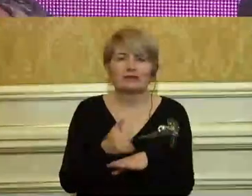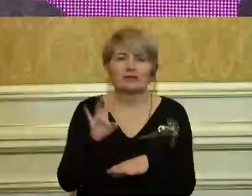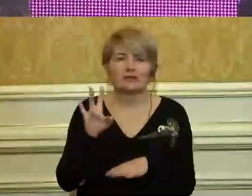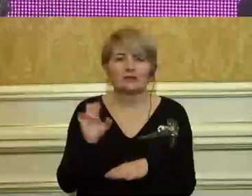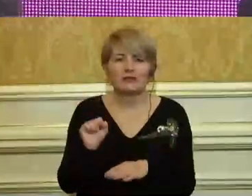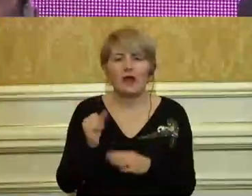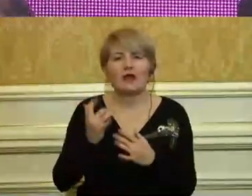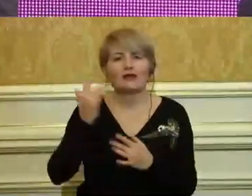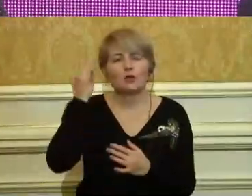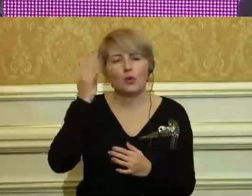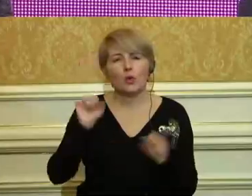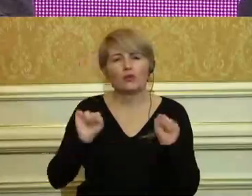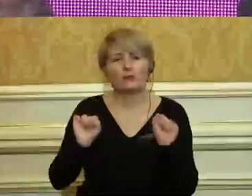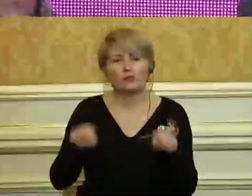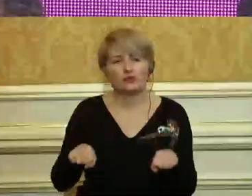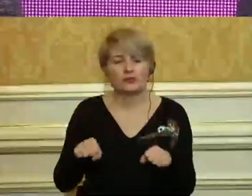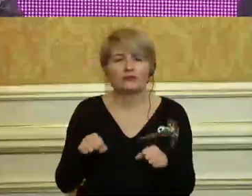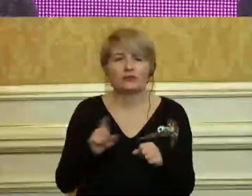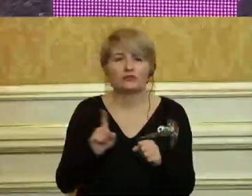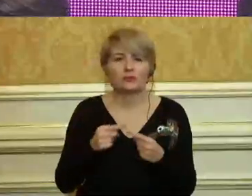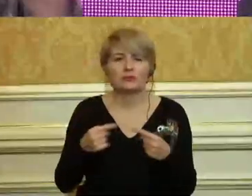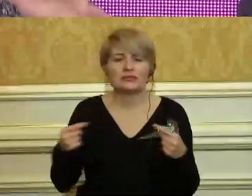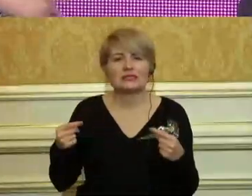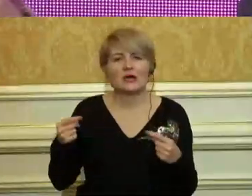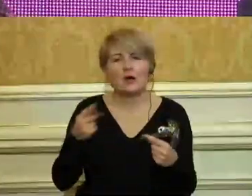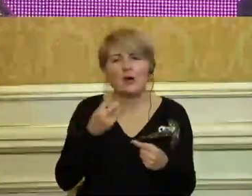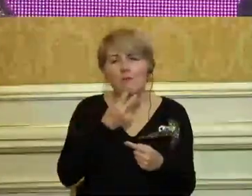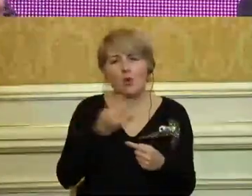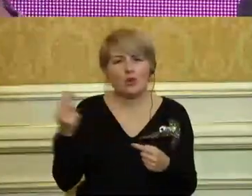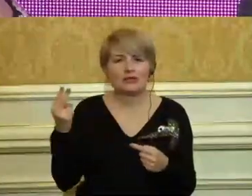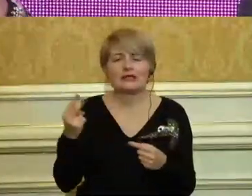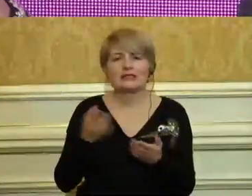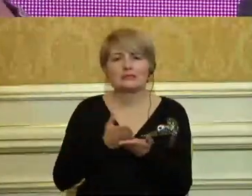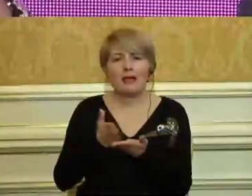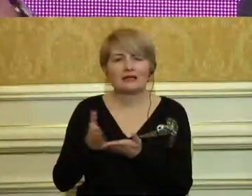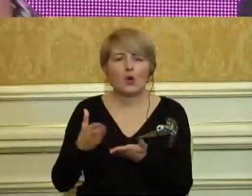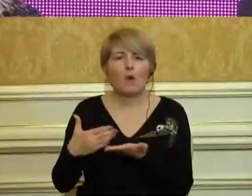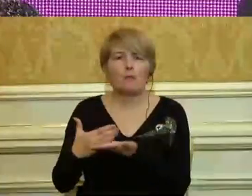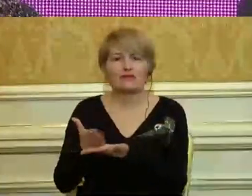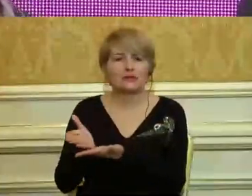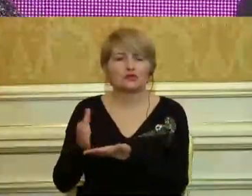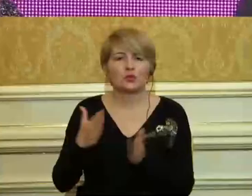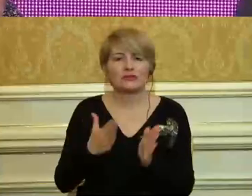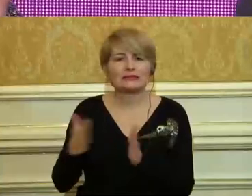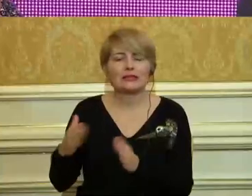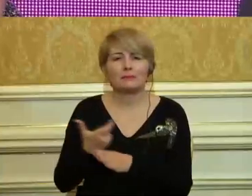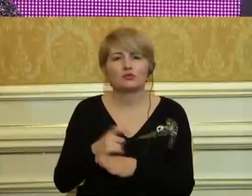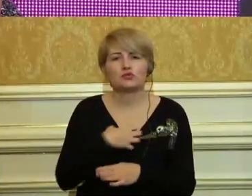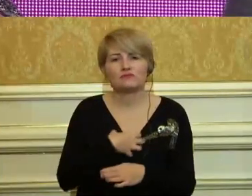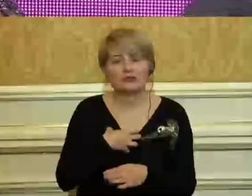ideologies maybe, or different views in different spectrum of political system, is very important, is fundament